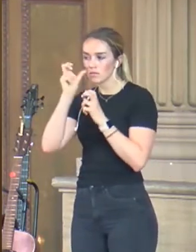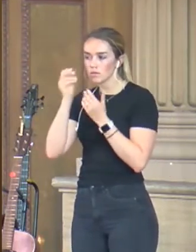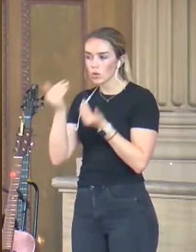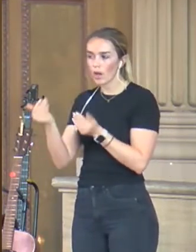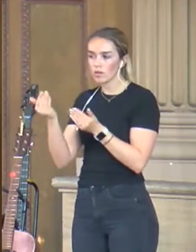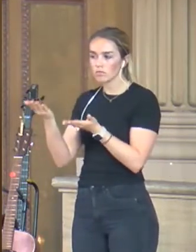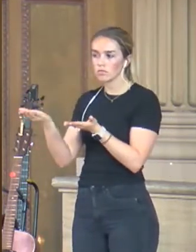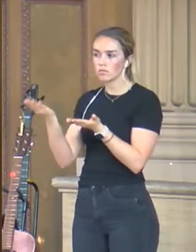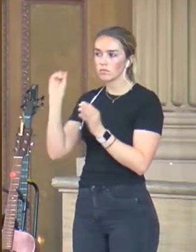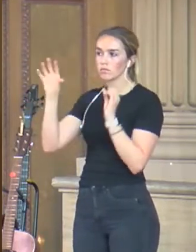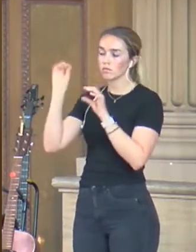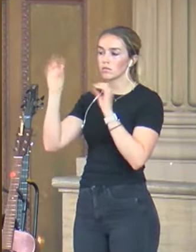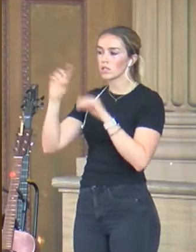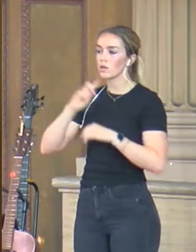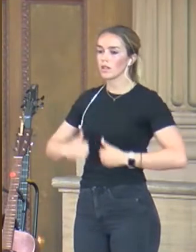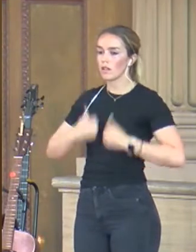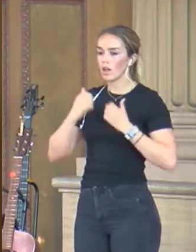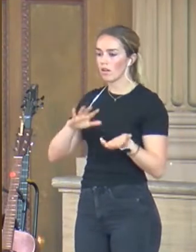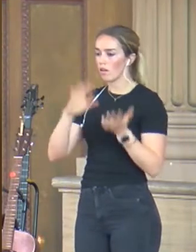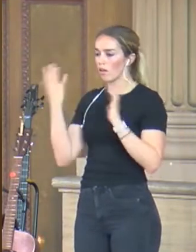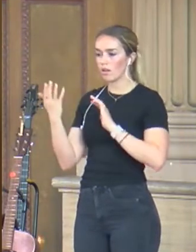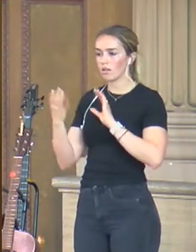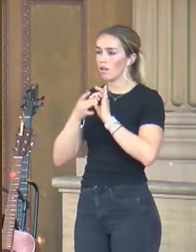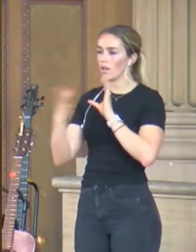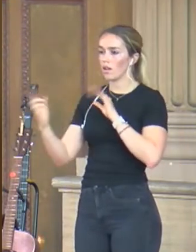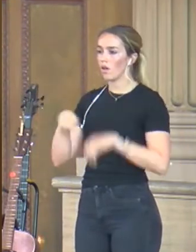Cry to me when your whole life, it seems like I've never been there for you.